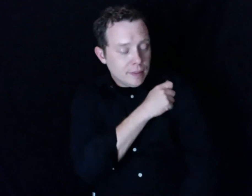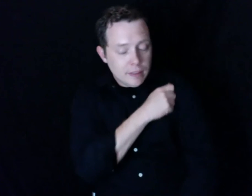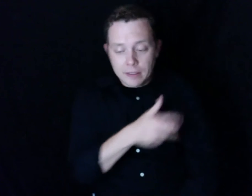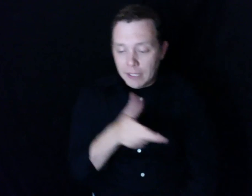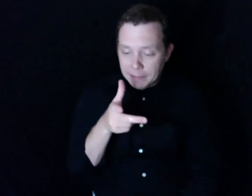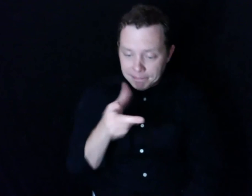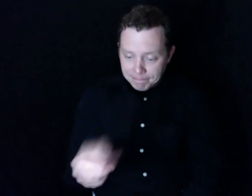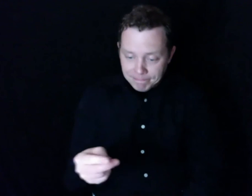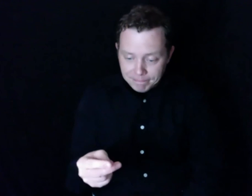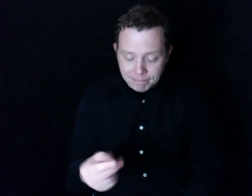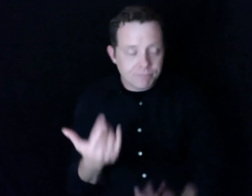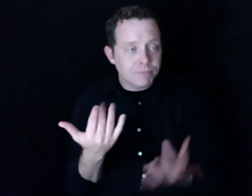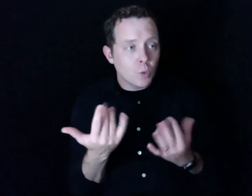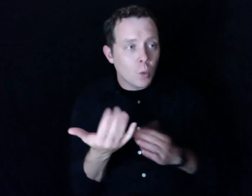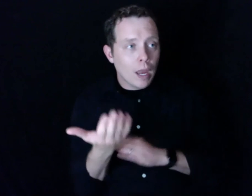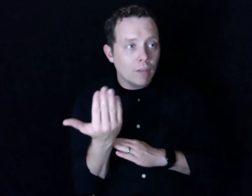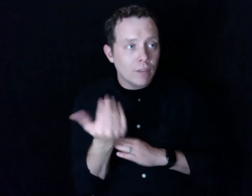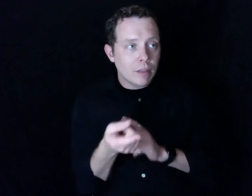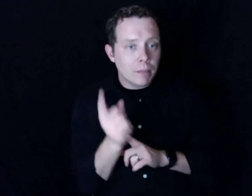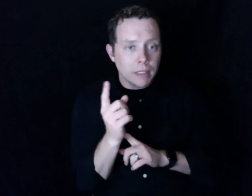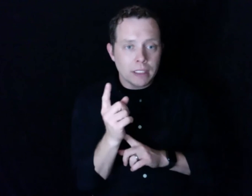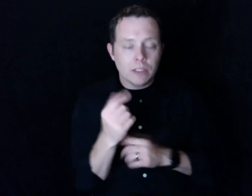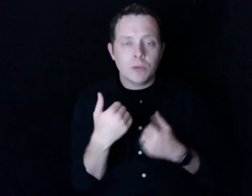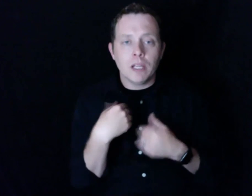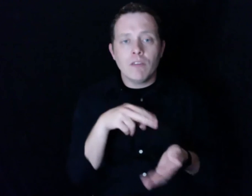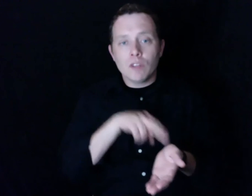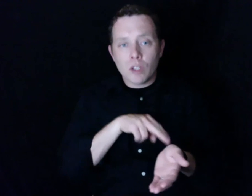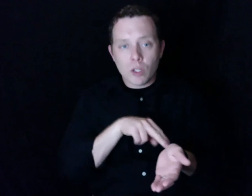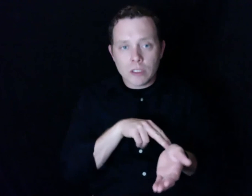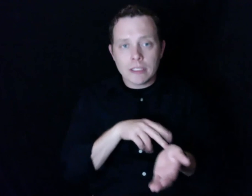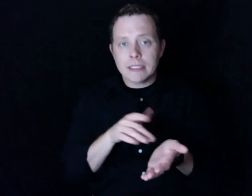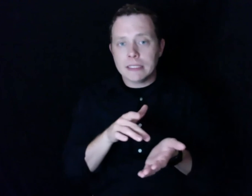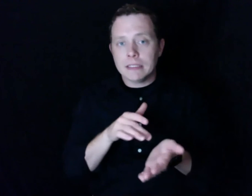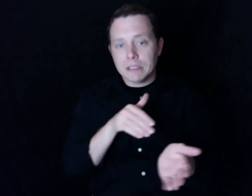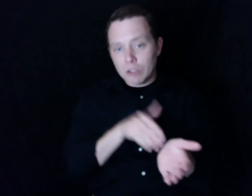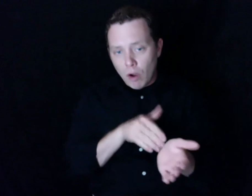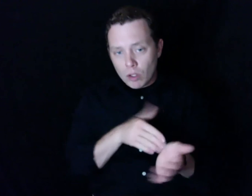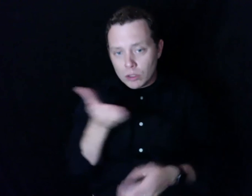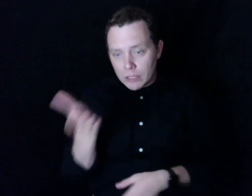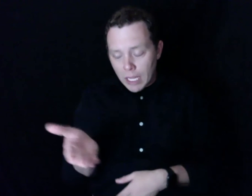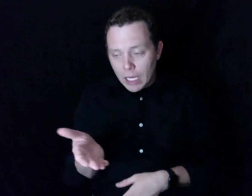wait for the 15 minutes. We do have nurses and medical providers on site. So if